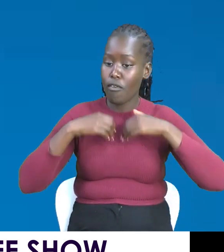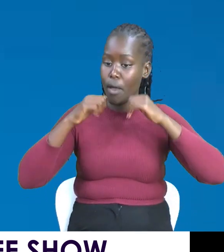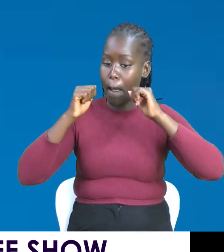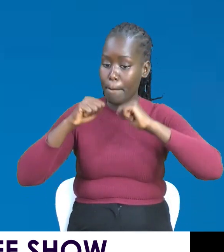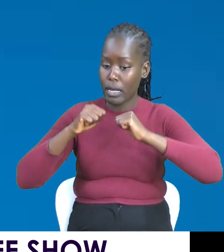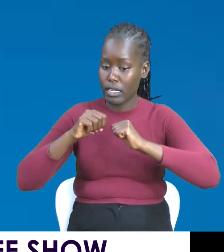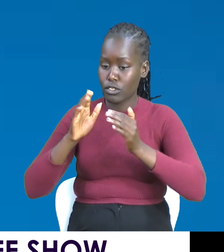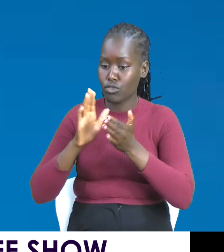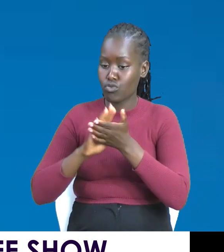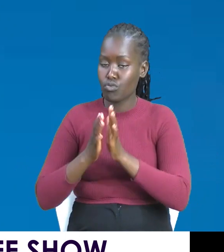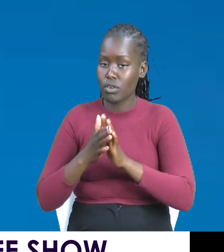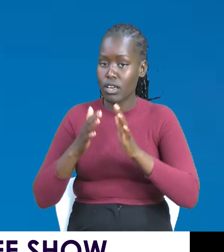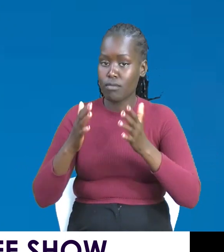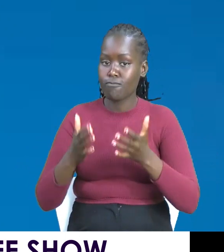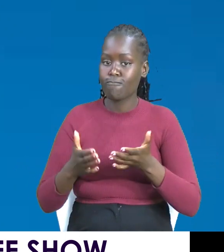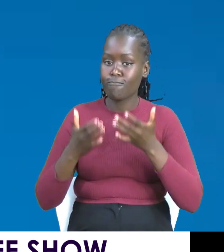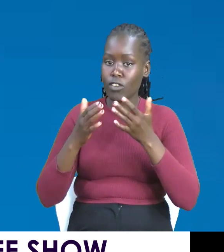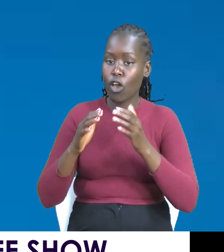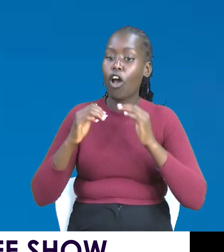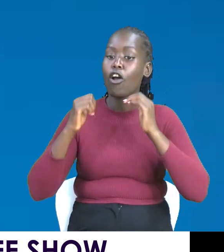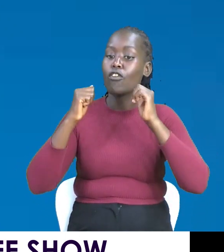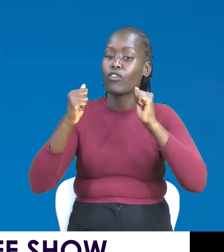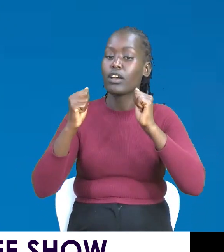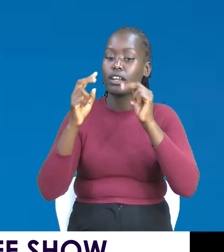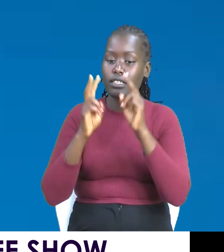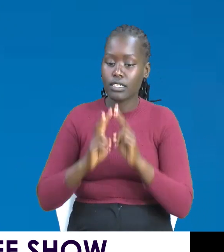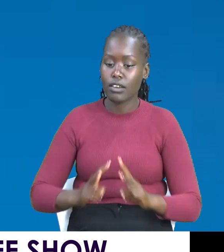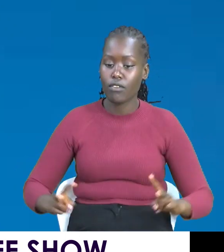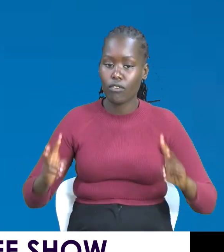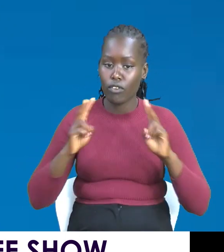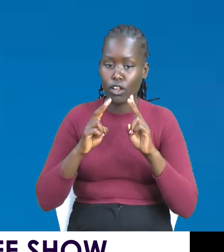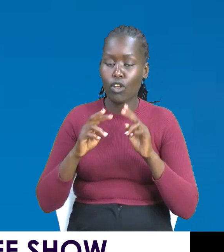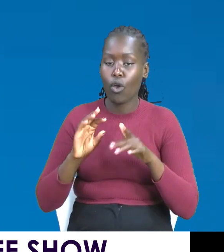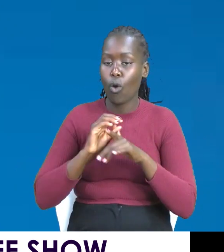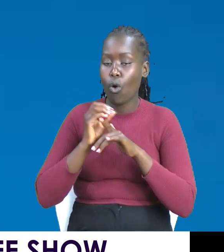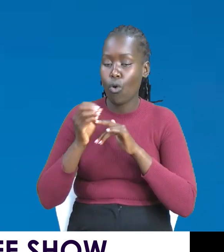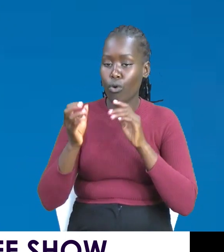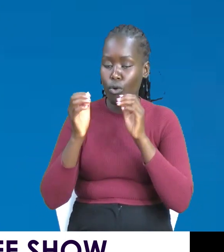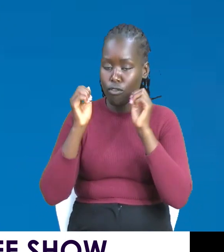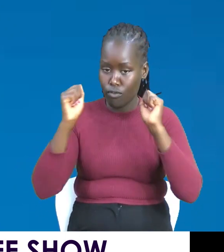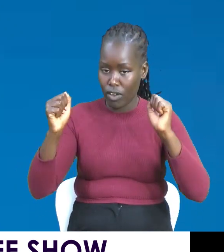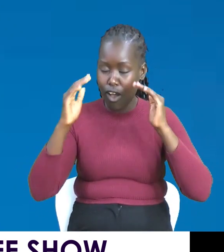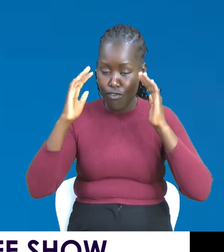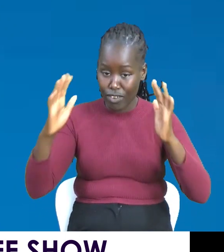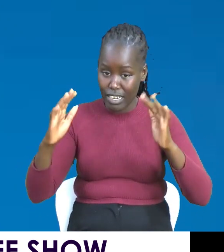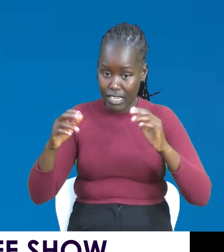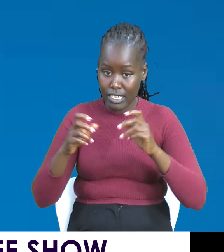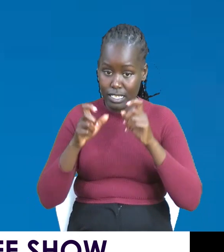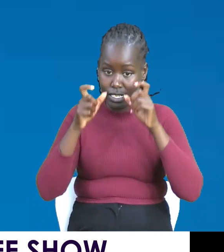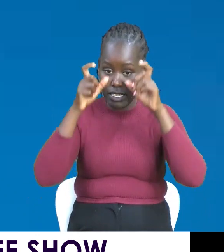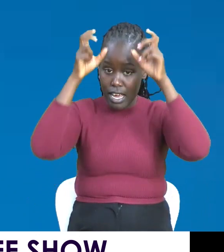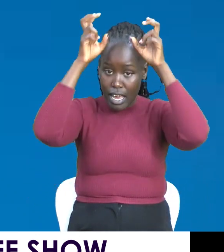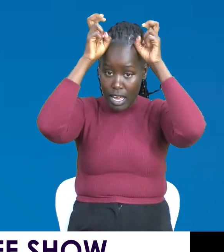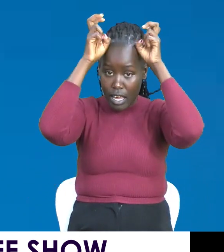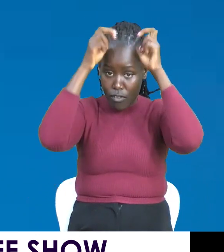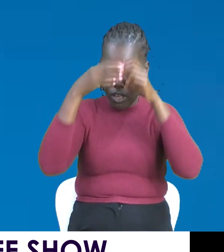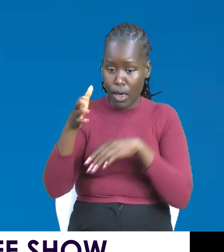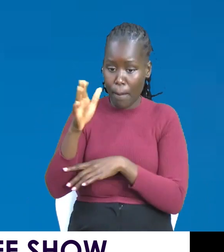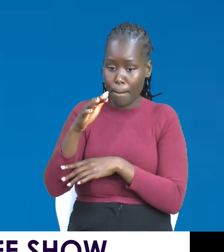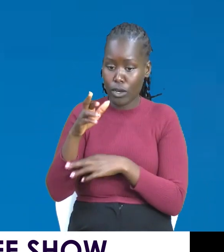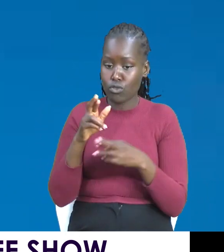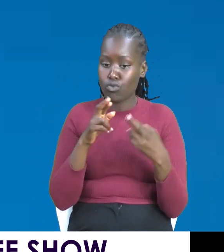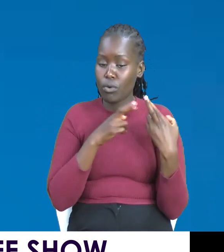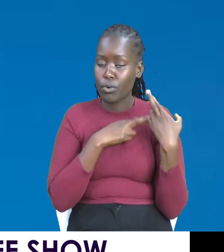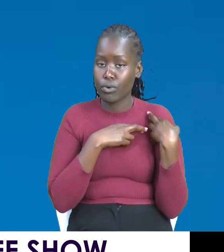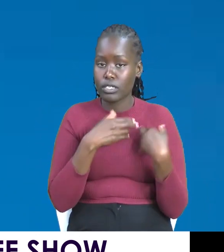the source of great virtue or great evil. Let us go back to our roles as